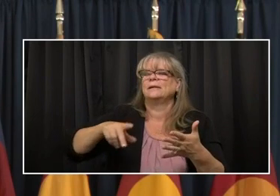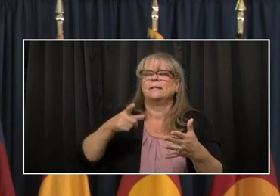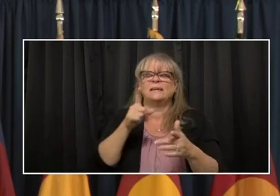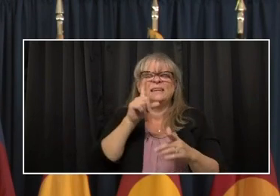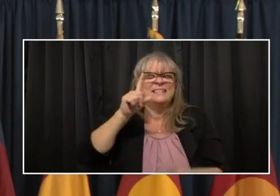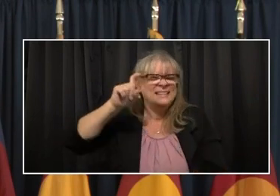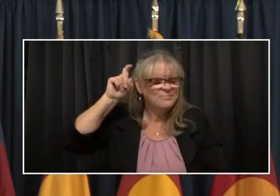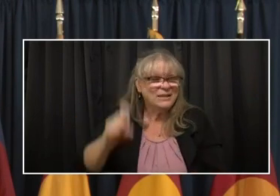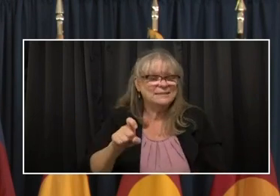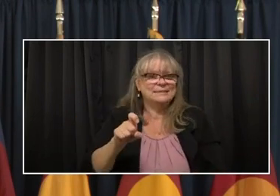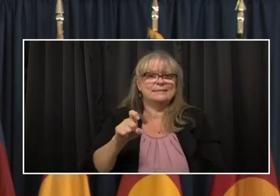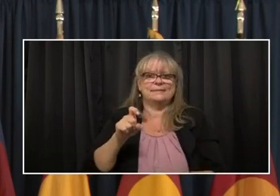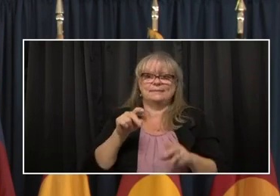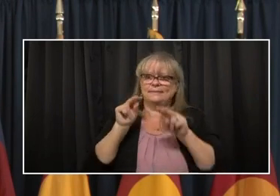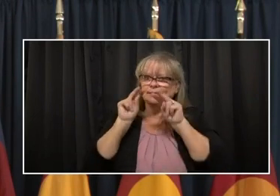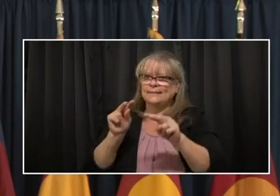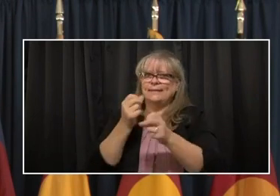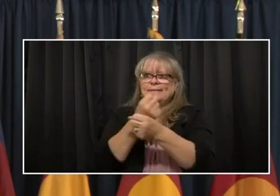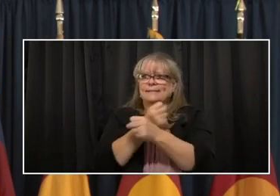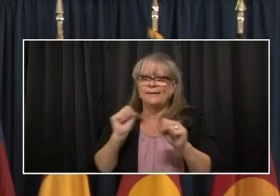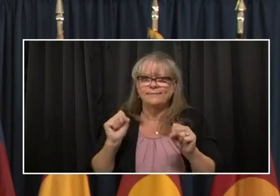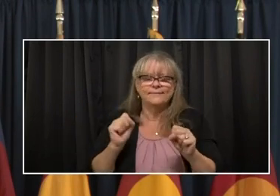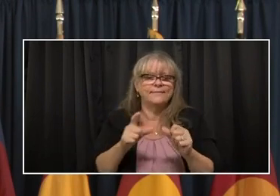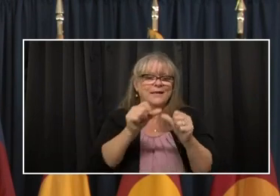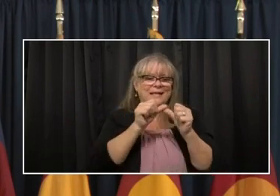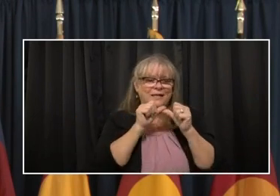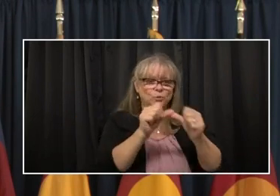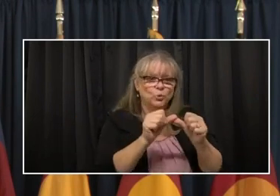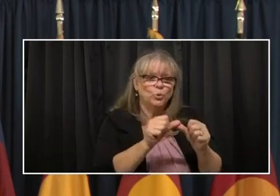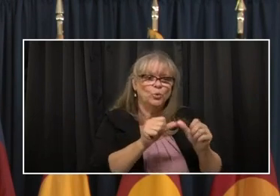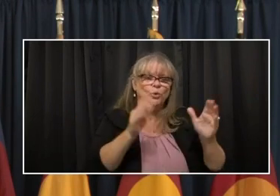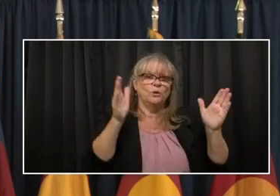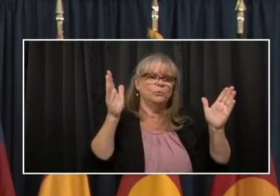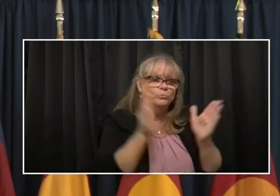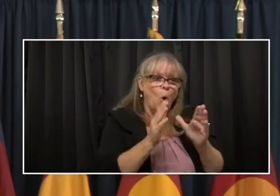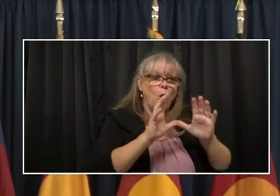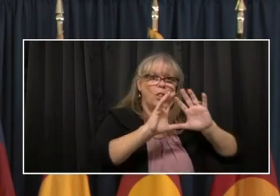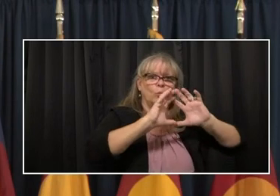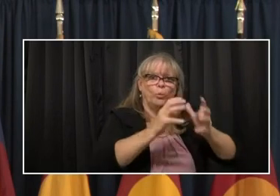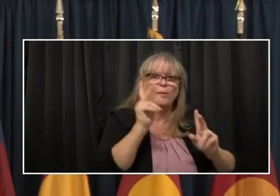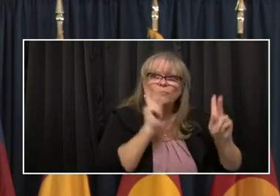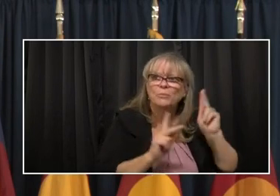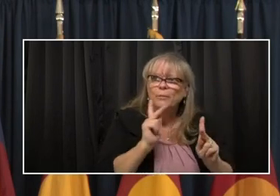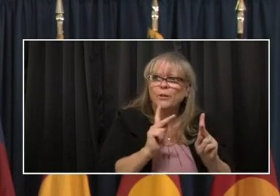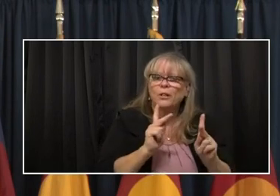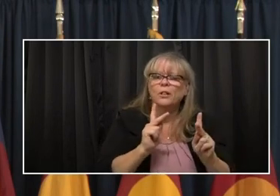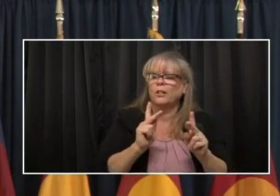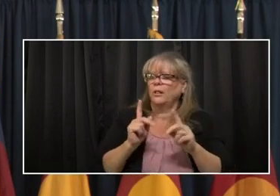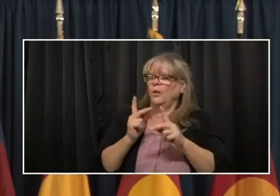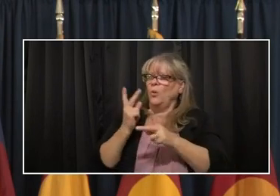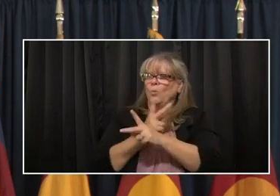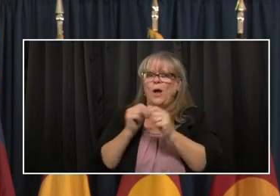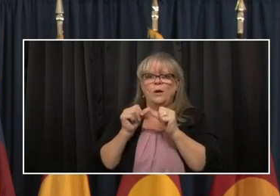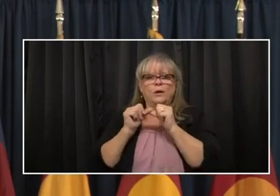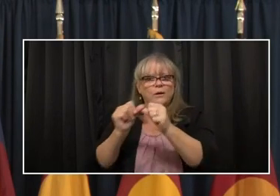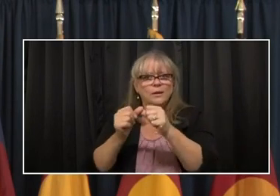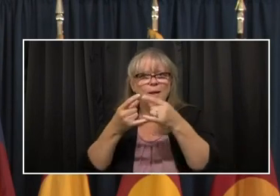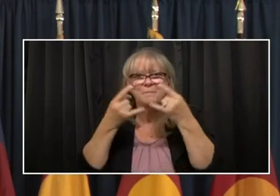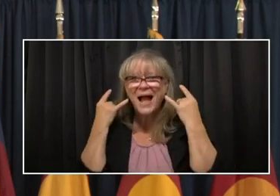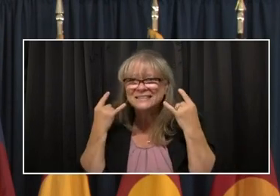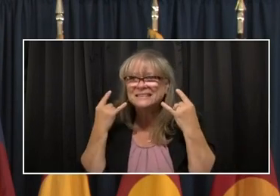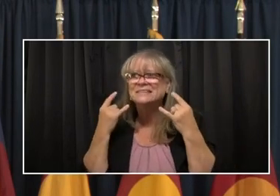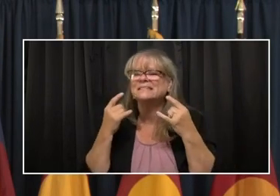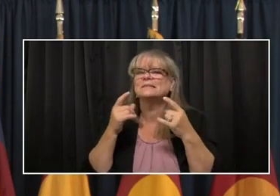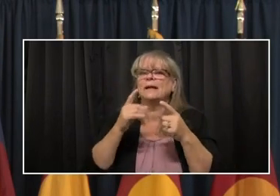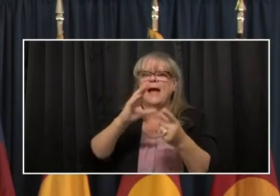small group rather than a big group, your family, maybe one other family, wearing a mask, of course, where possible. Try to keep the gatherings 10 or